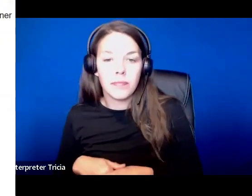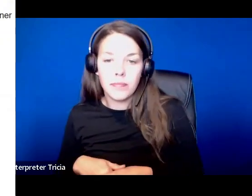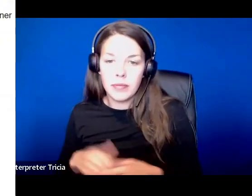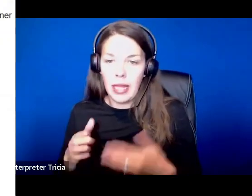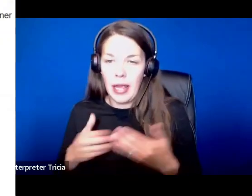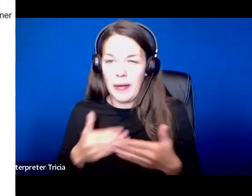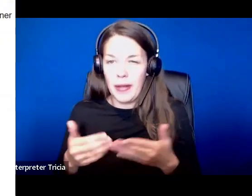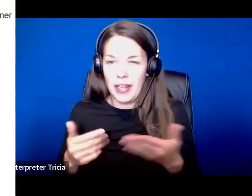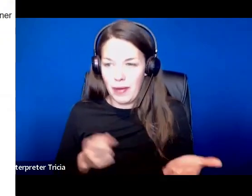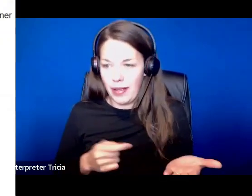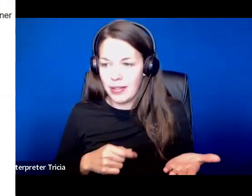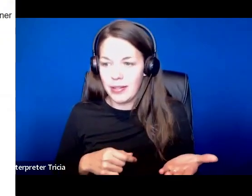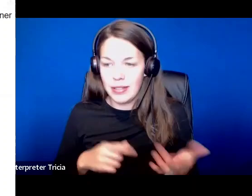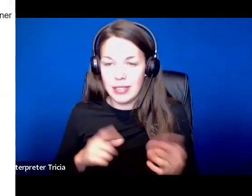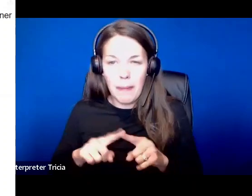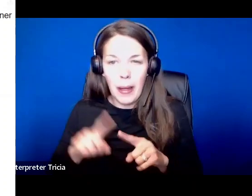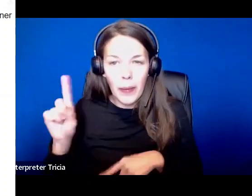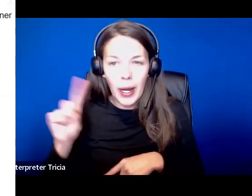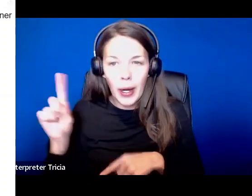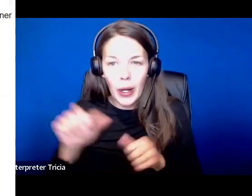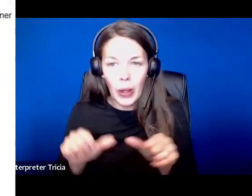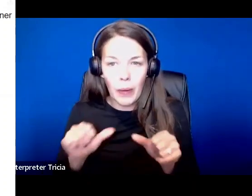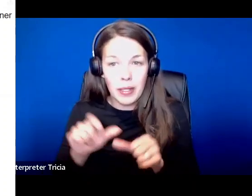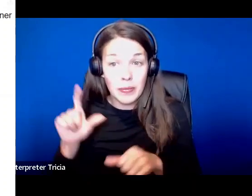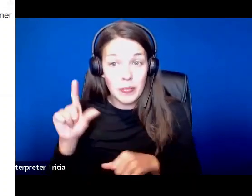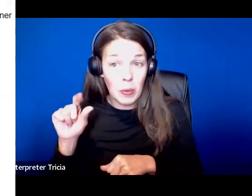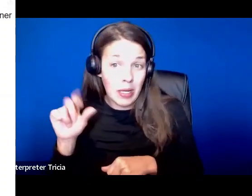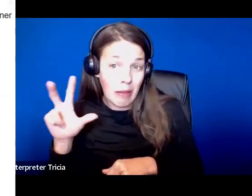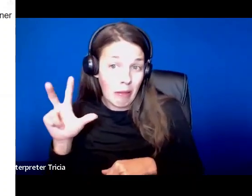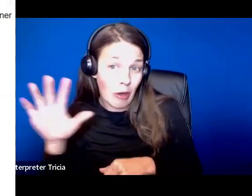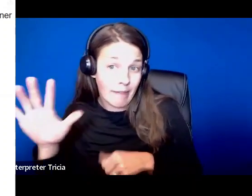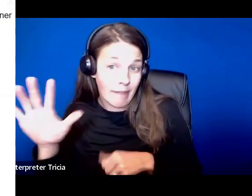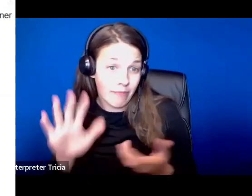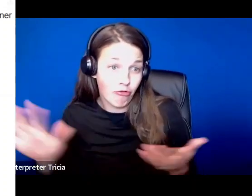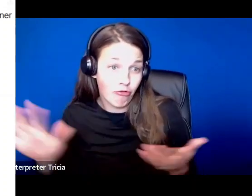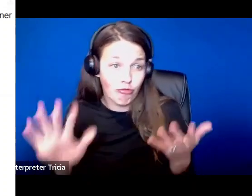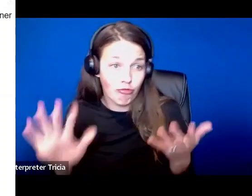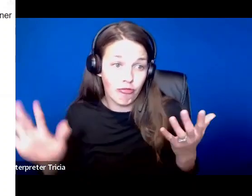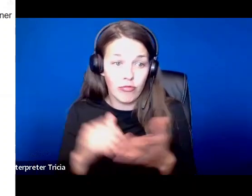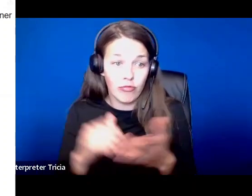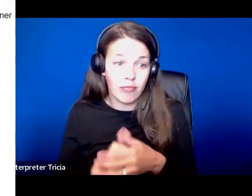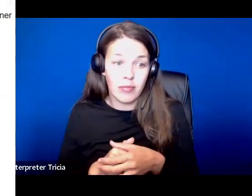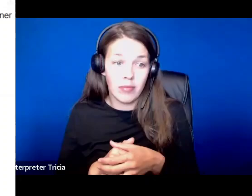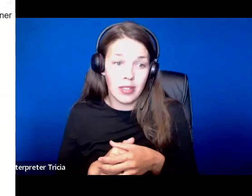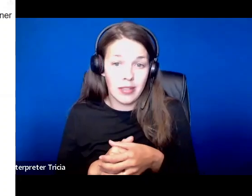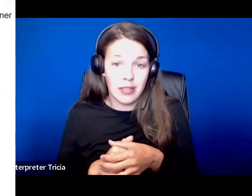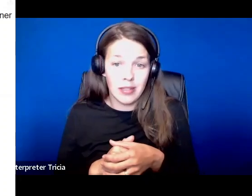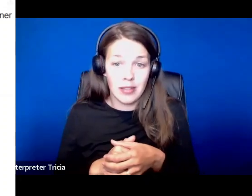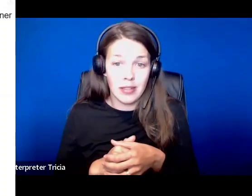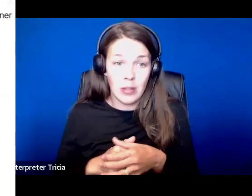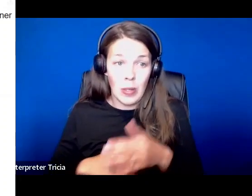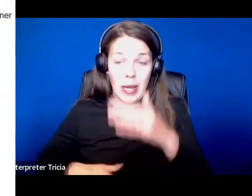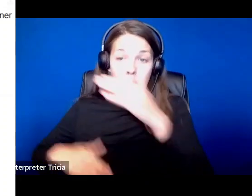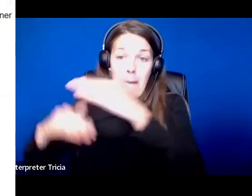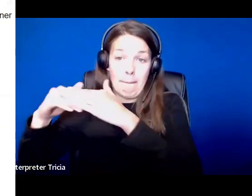Anyway, we're looking at, depending on where you are, 2035. So once we hit peak,